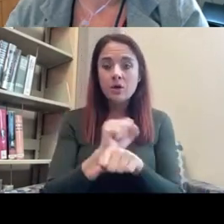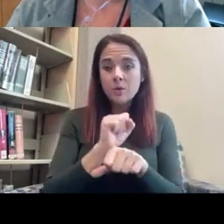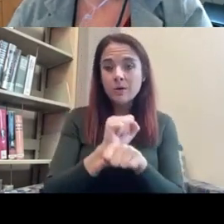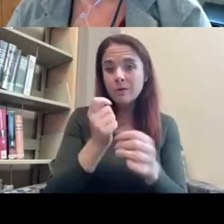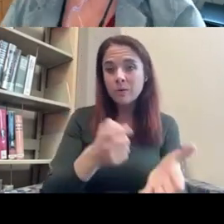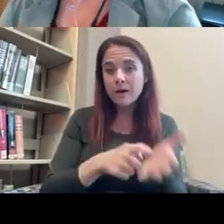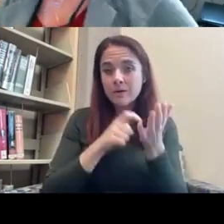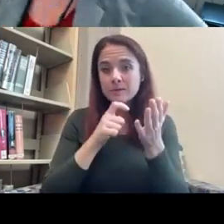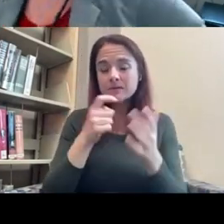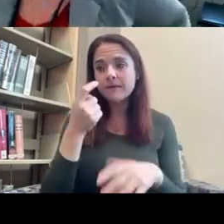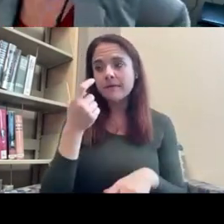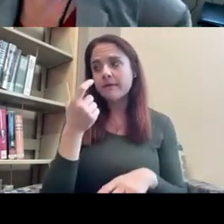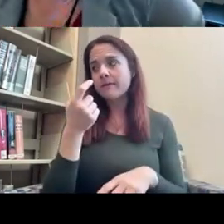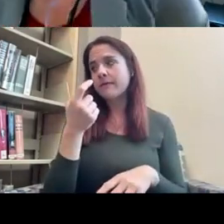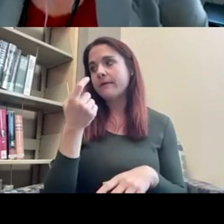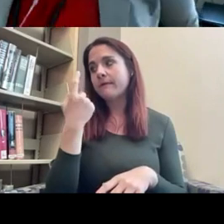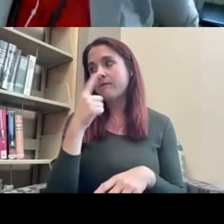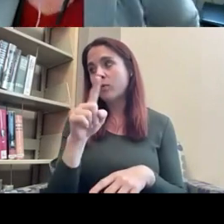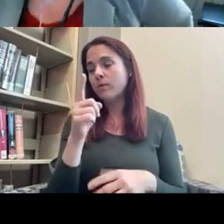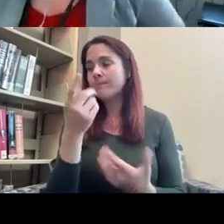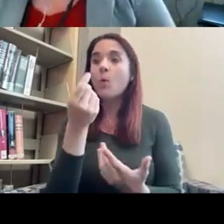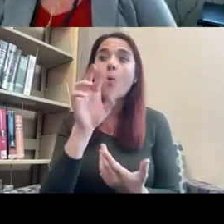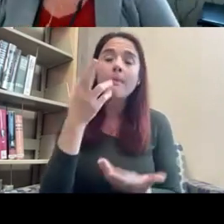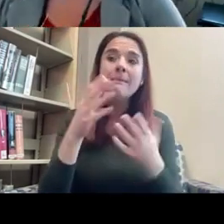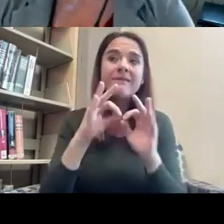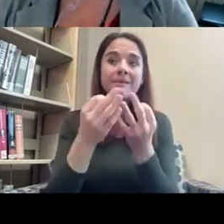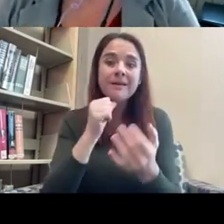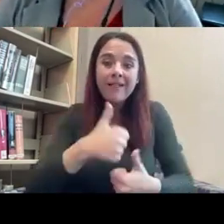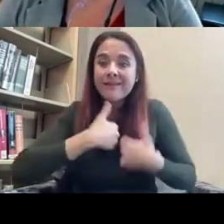requirements, or maybe family is out of state,